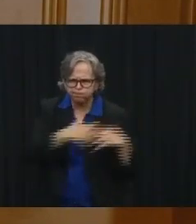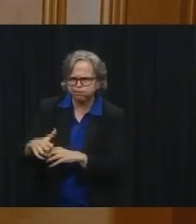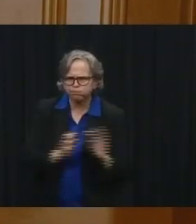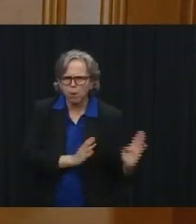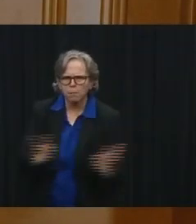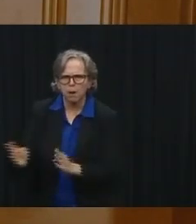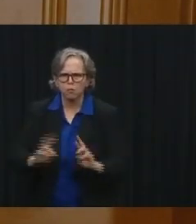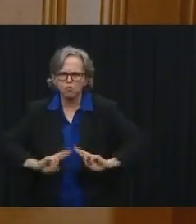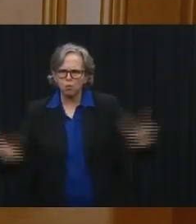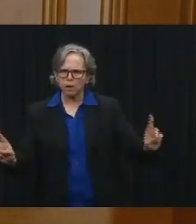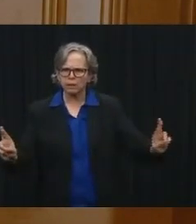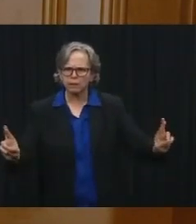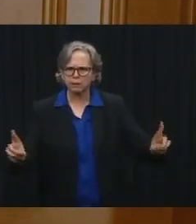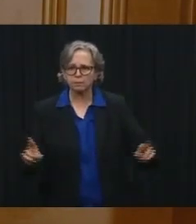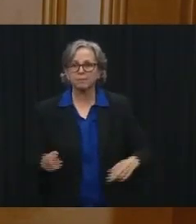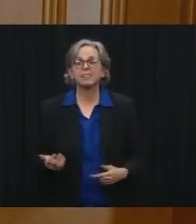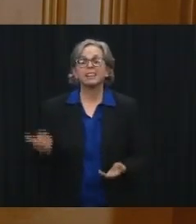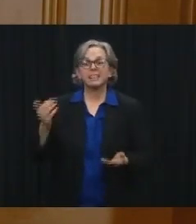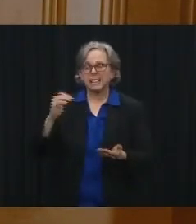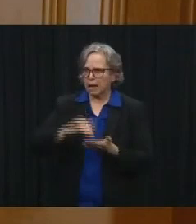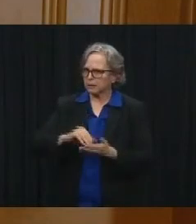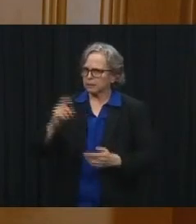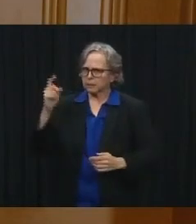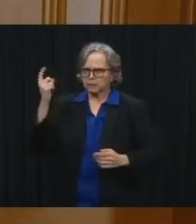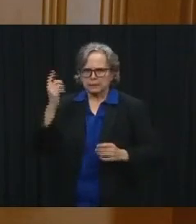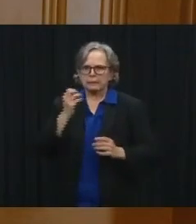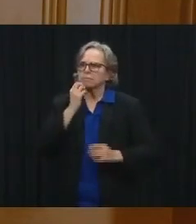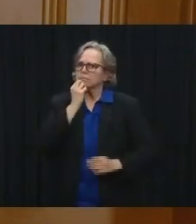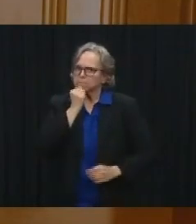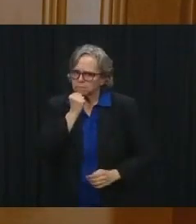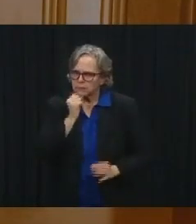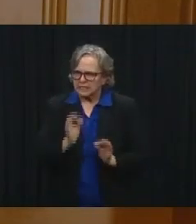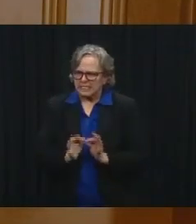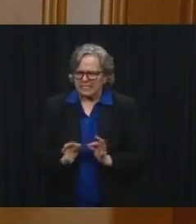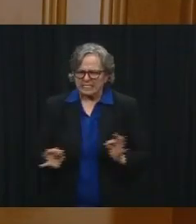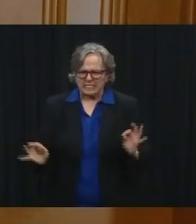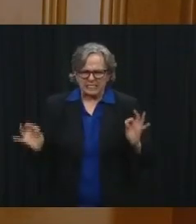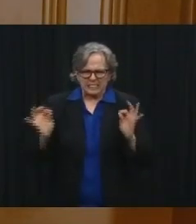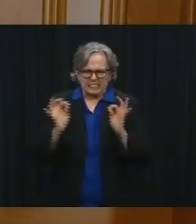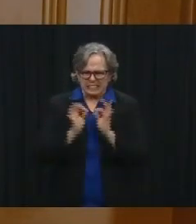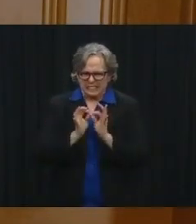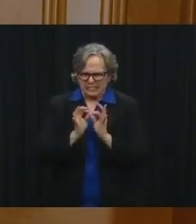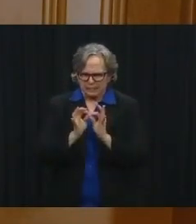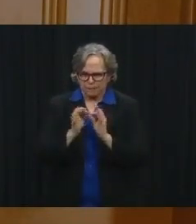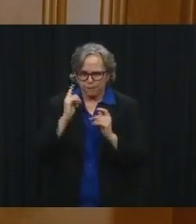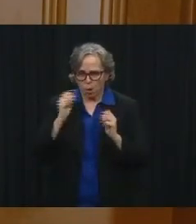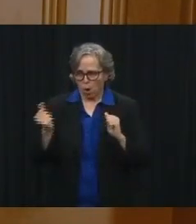is certainly very, very important for all of us.